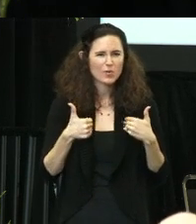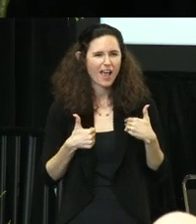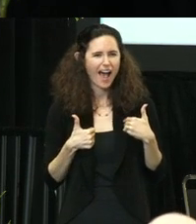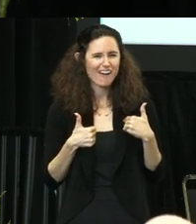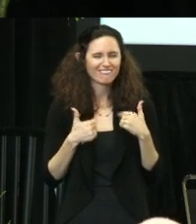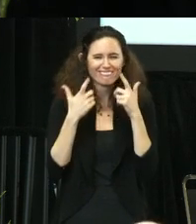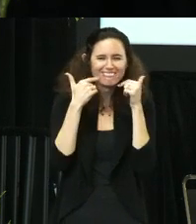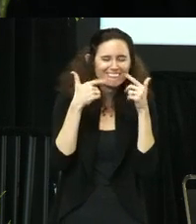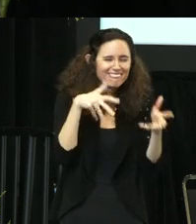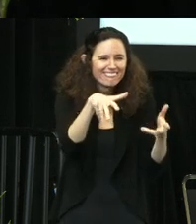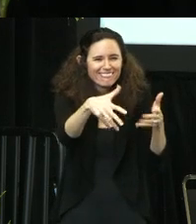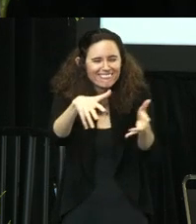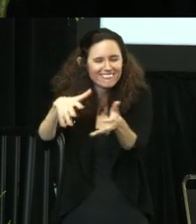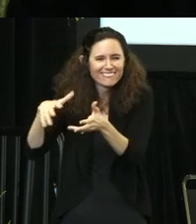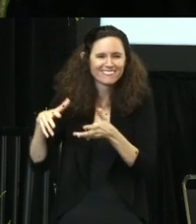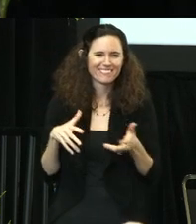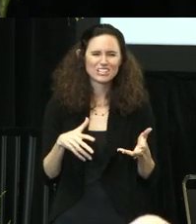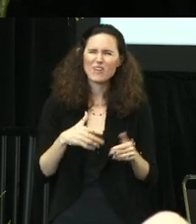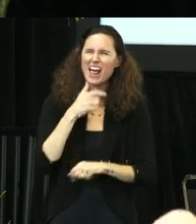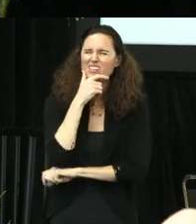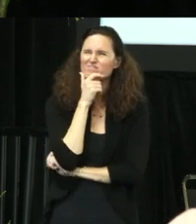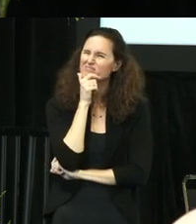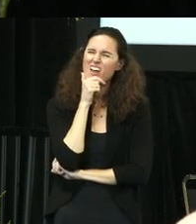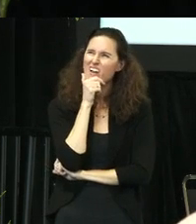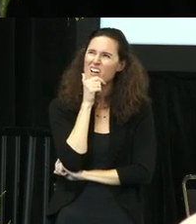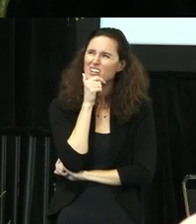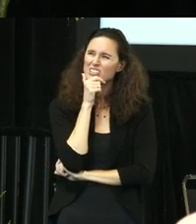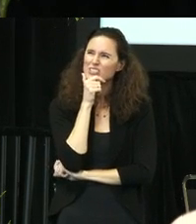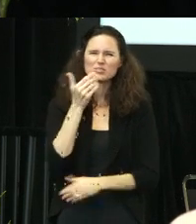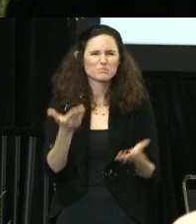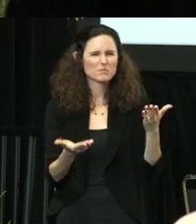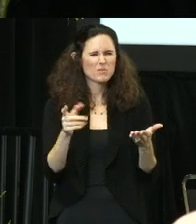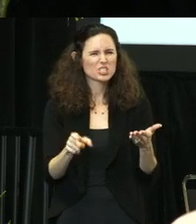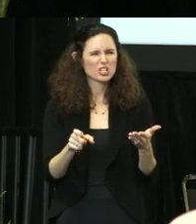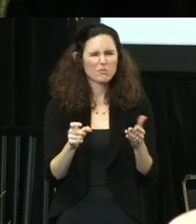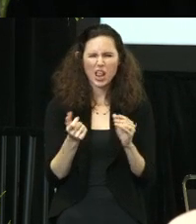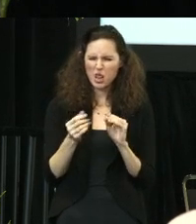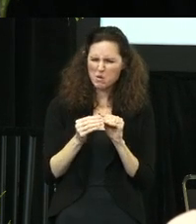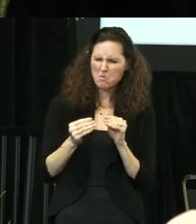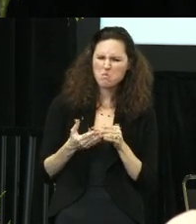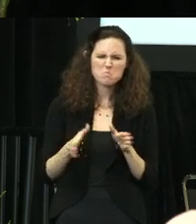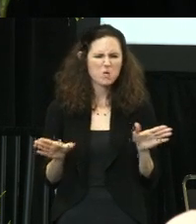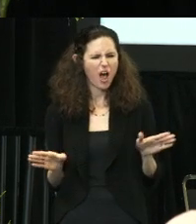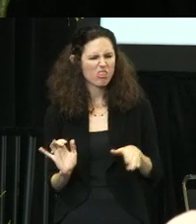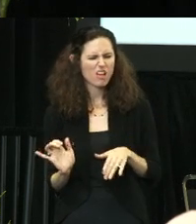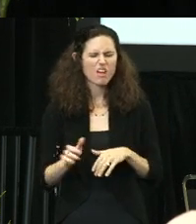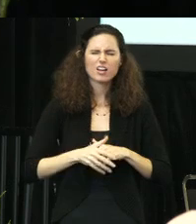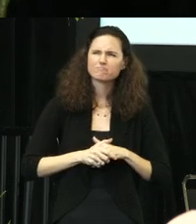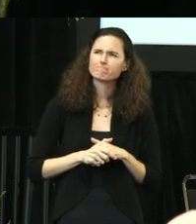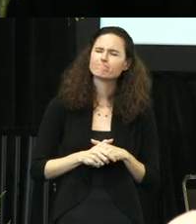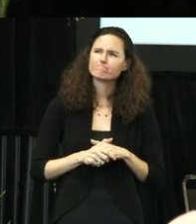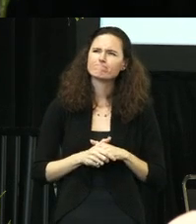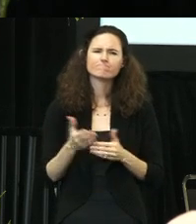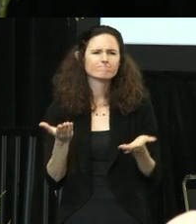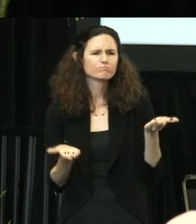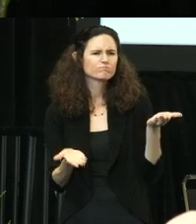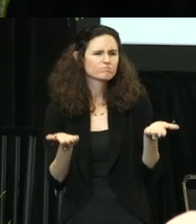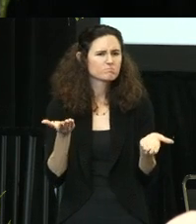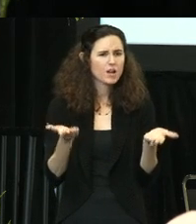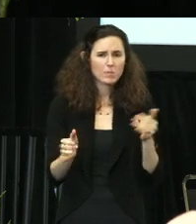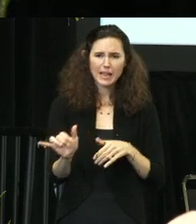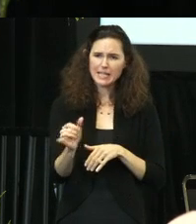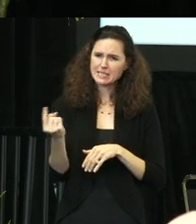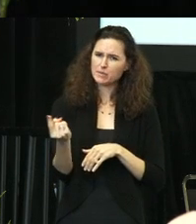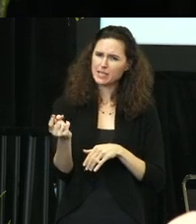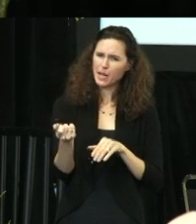faculty and that kind of thing. And we thought, no, we maybe should go just a little more broad with something like that. So maybe if we did something that